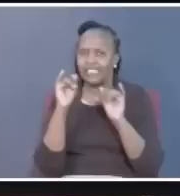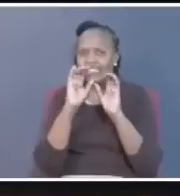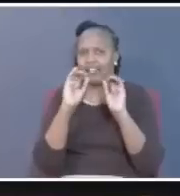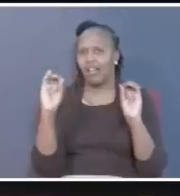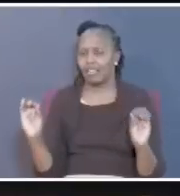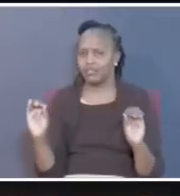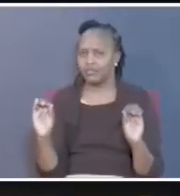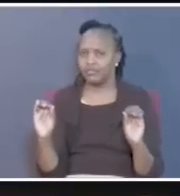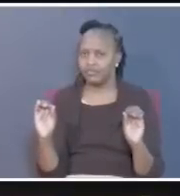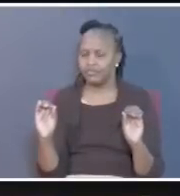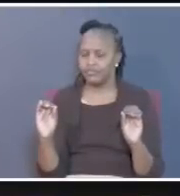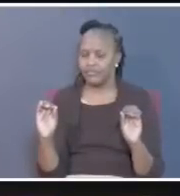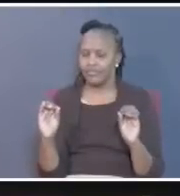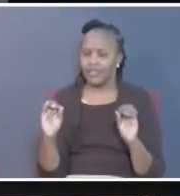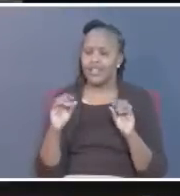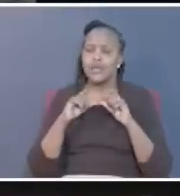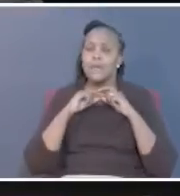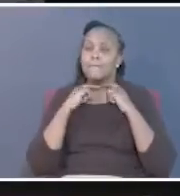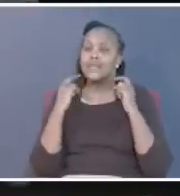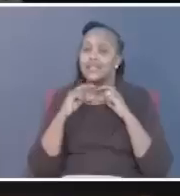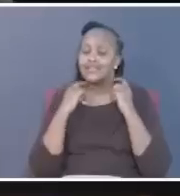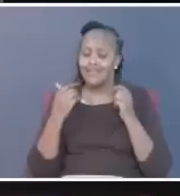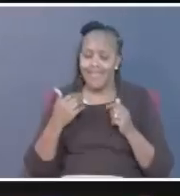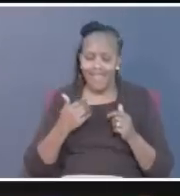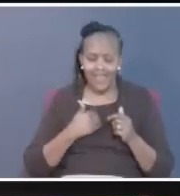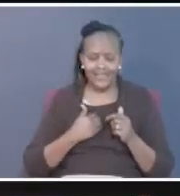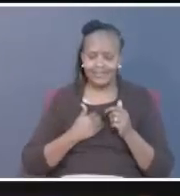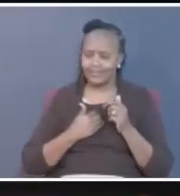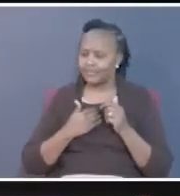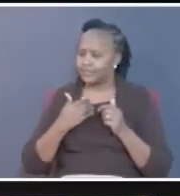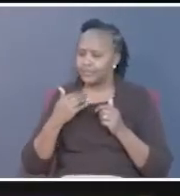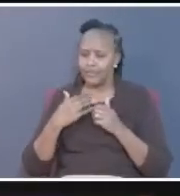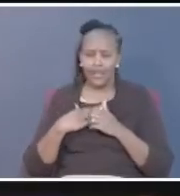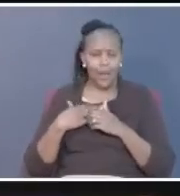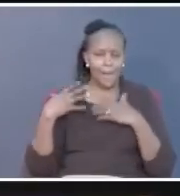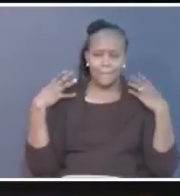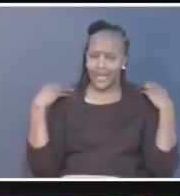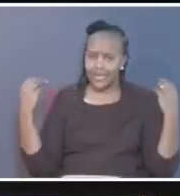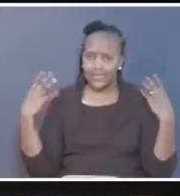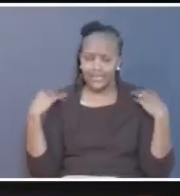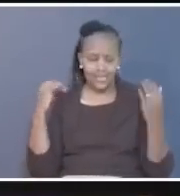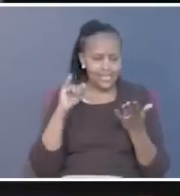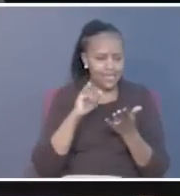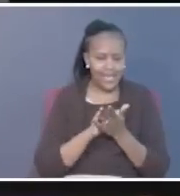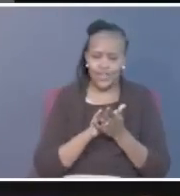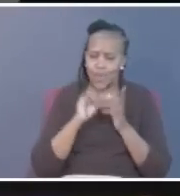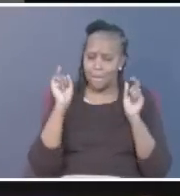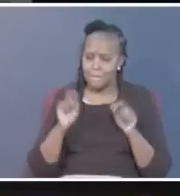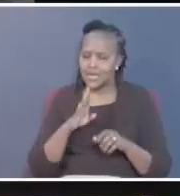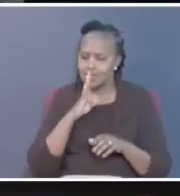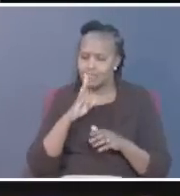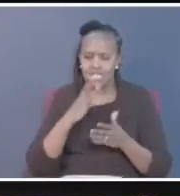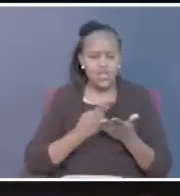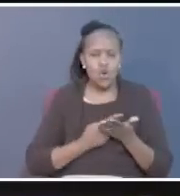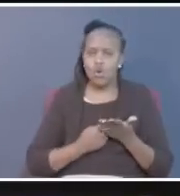had numerous regulations about ceremonial cleanness. Maybe one of those laws conveniently popped up in